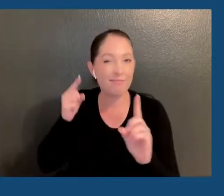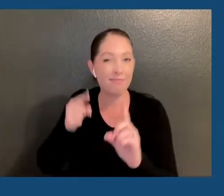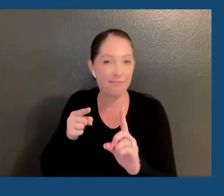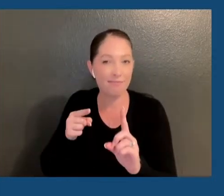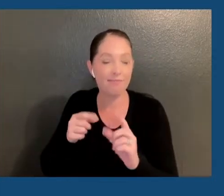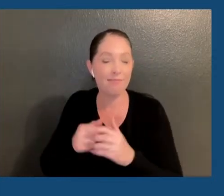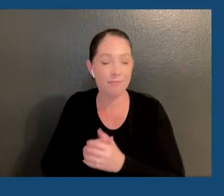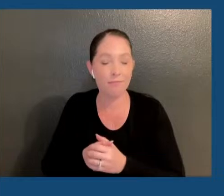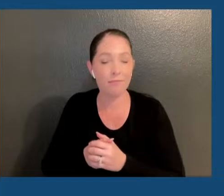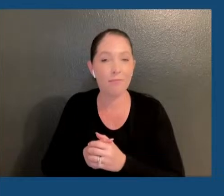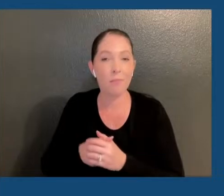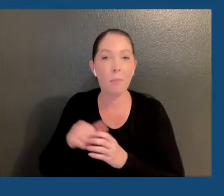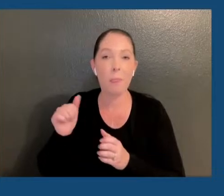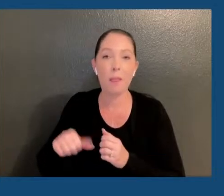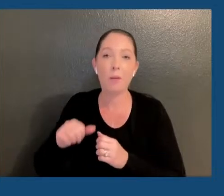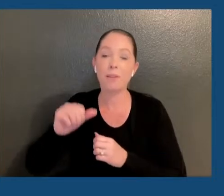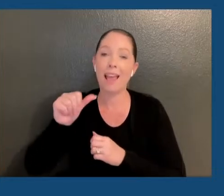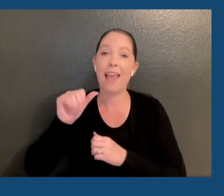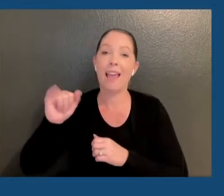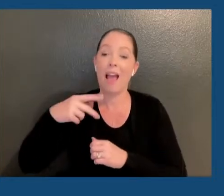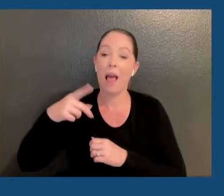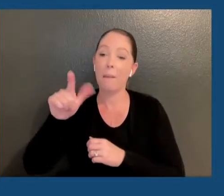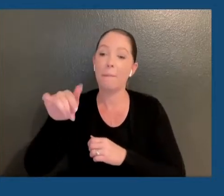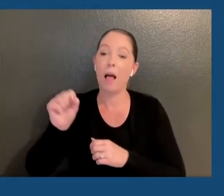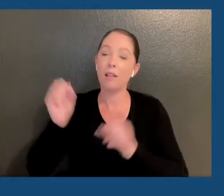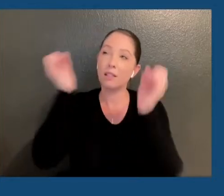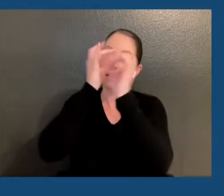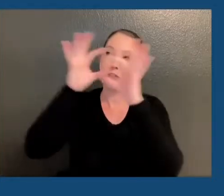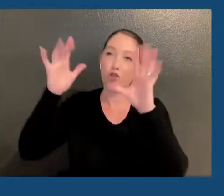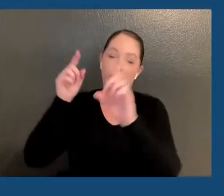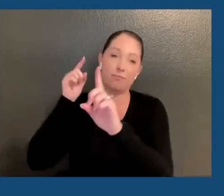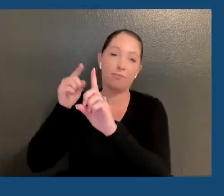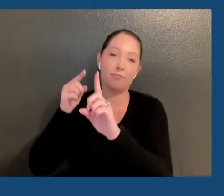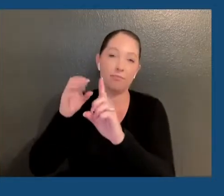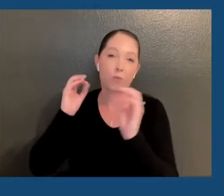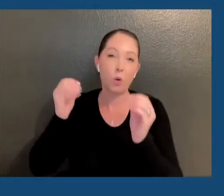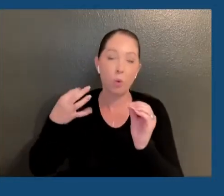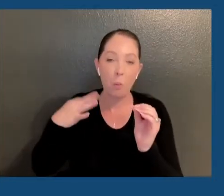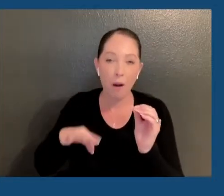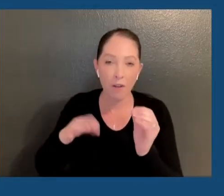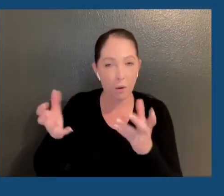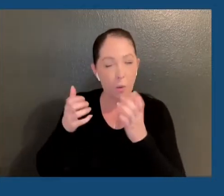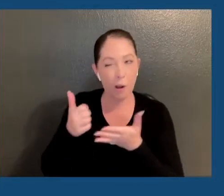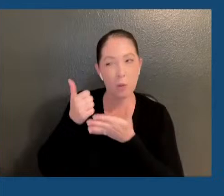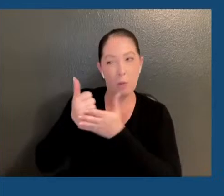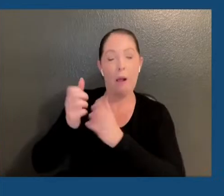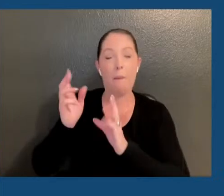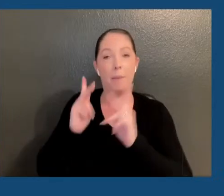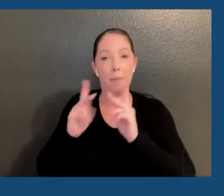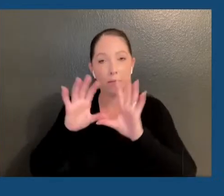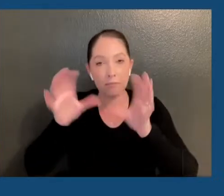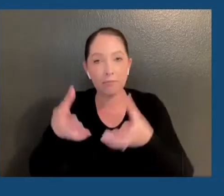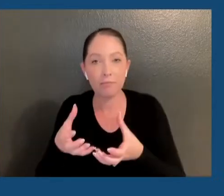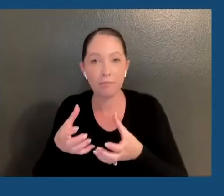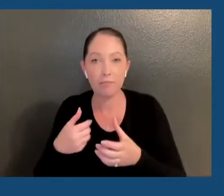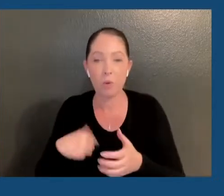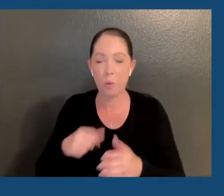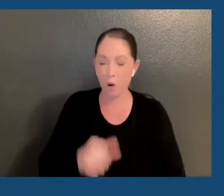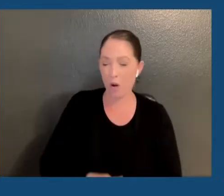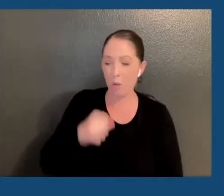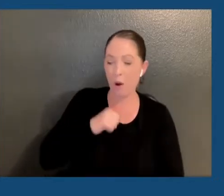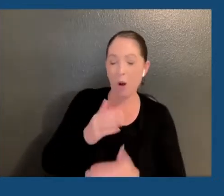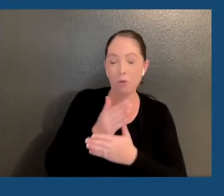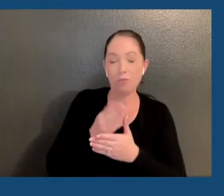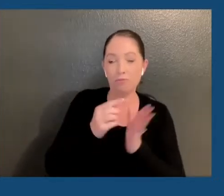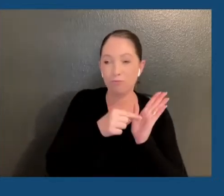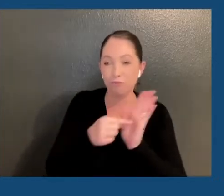vision behind AI Plus at UAlbany. We are proud to share this vision with the governor. The governor has invested significantly